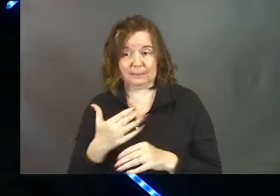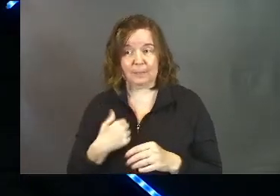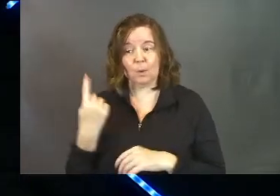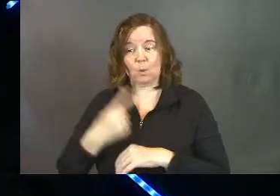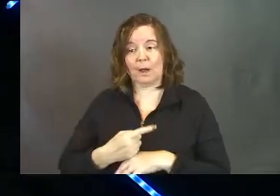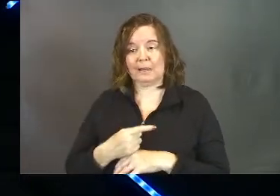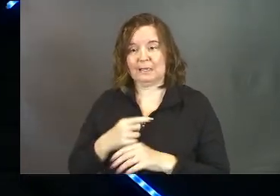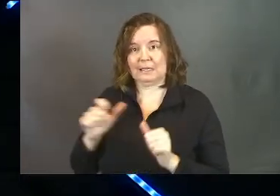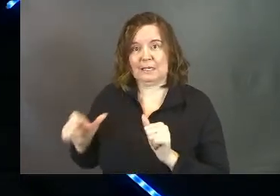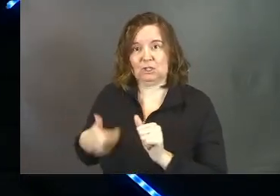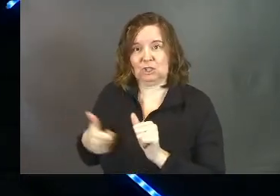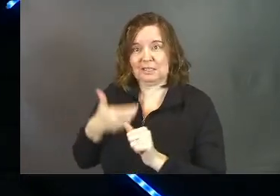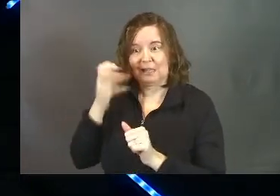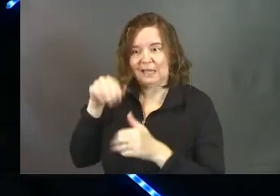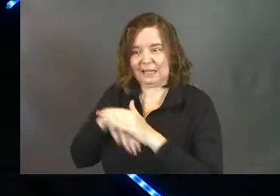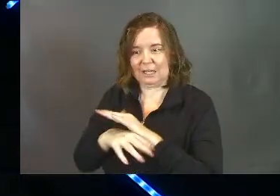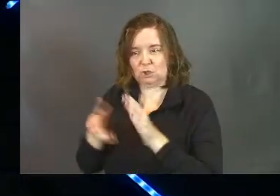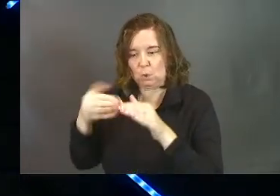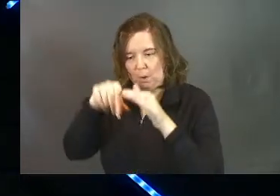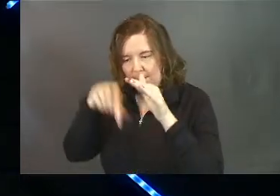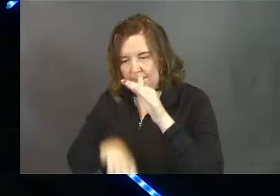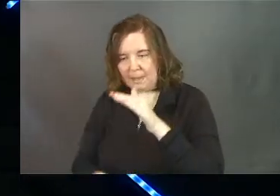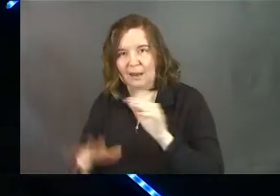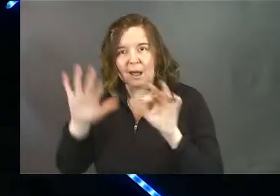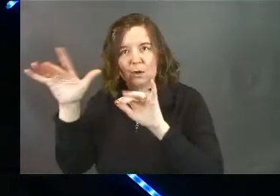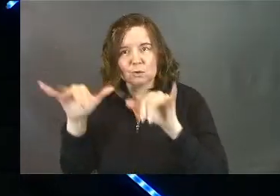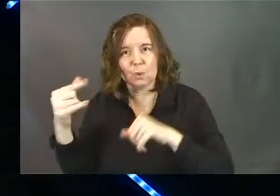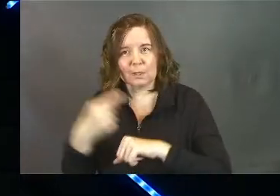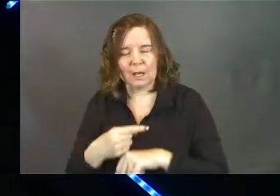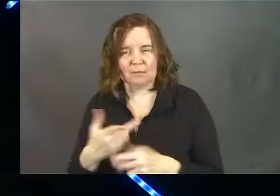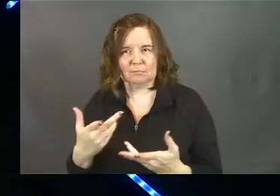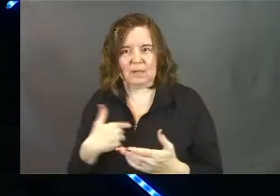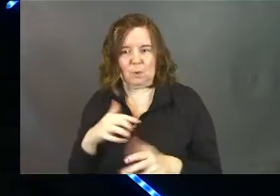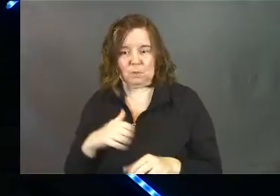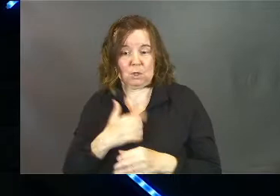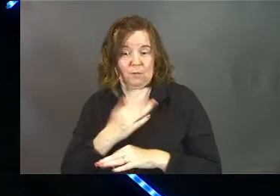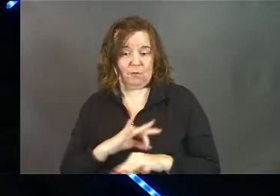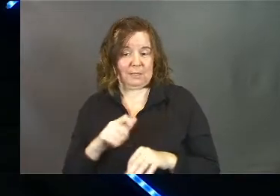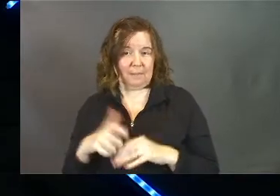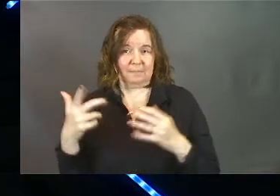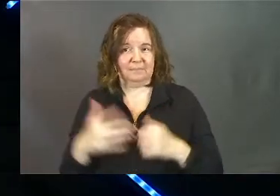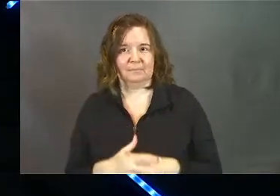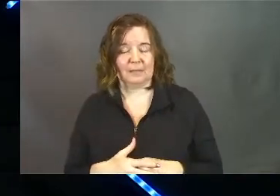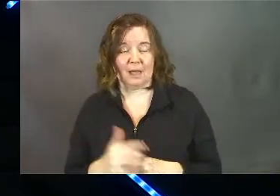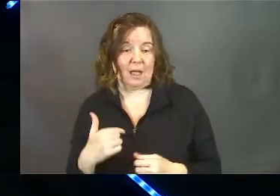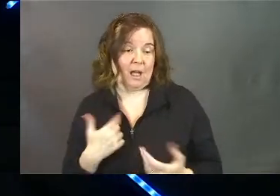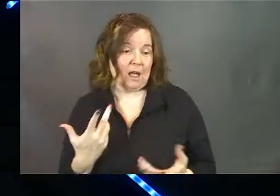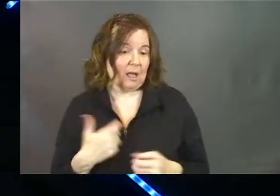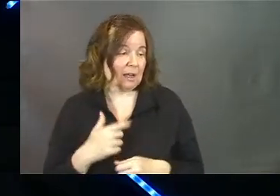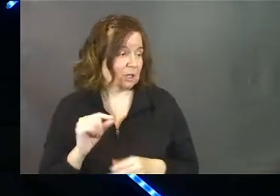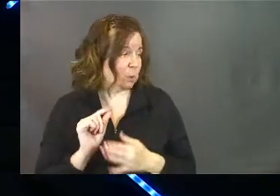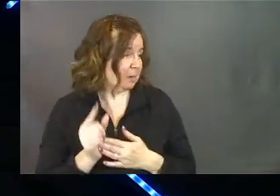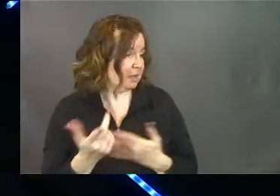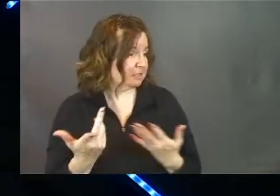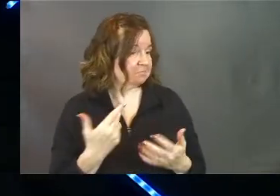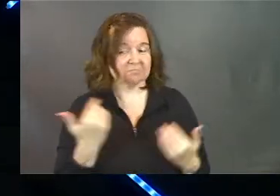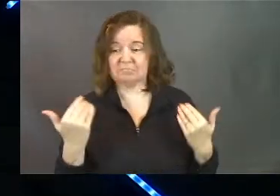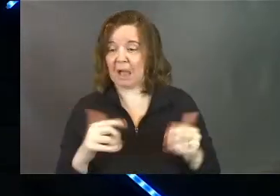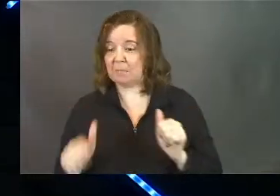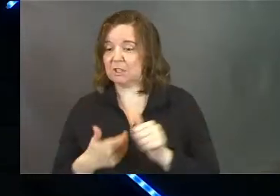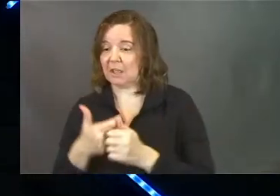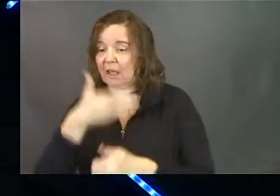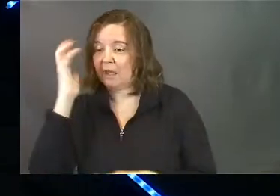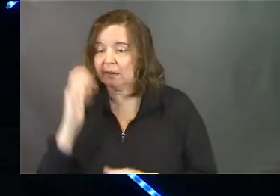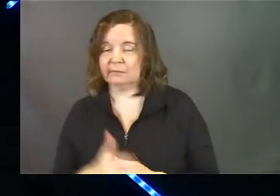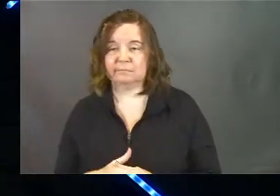day, he chased a lion into a pit on a snowy day. Like, what have you done with your free time, you know? He's like, I got 20 minutes to spare. I'm going to chase that